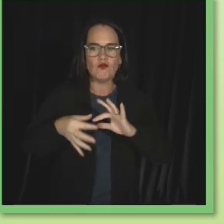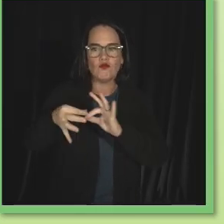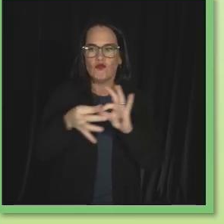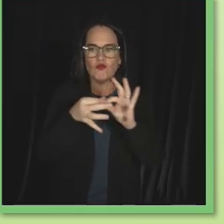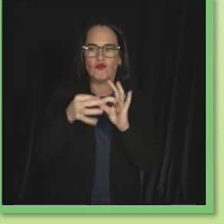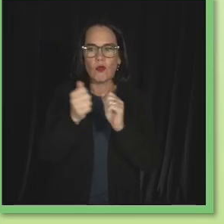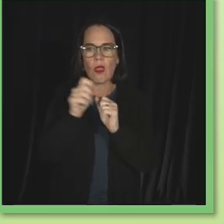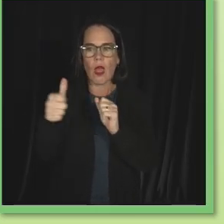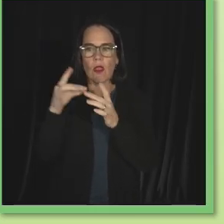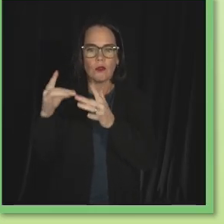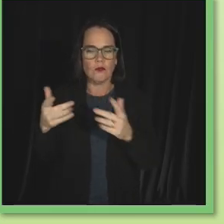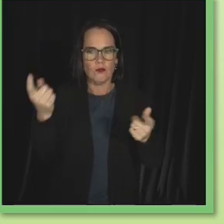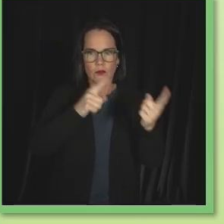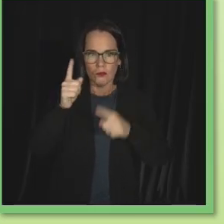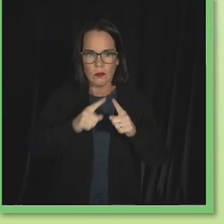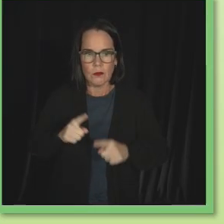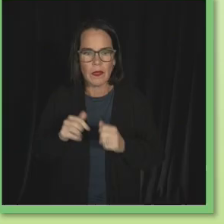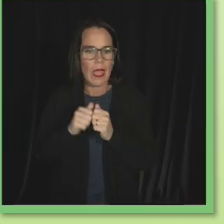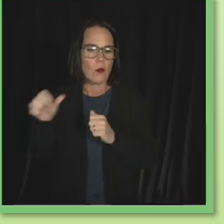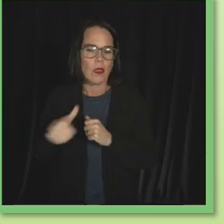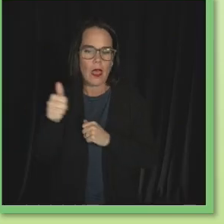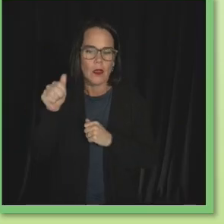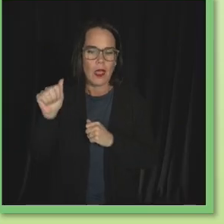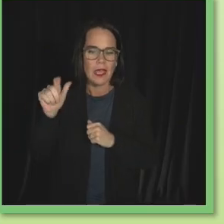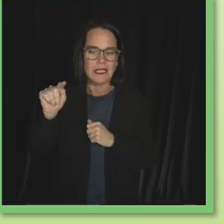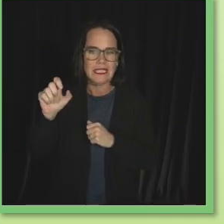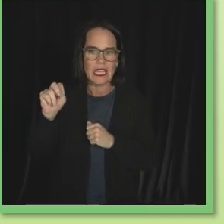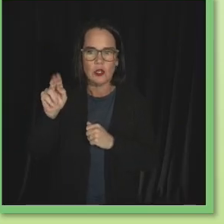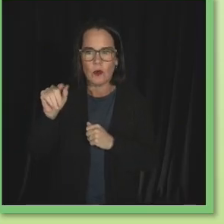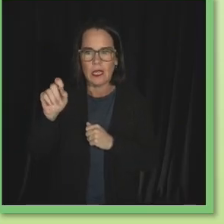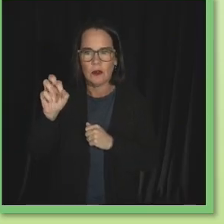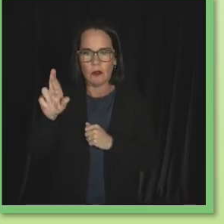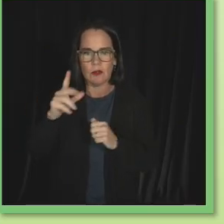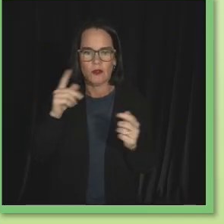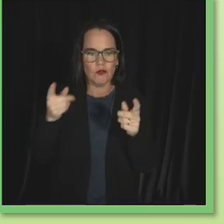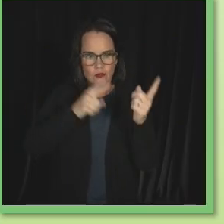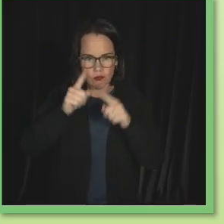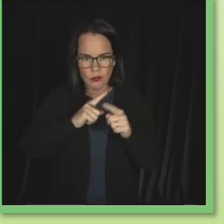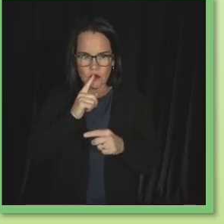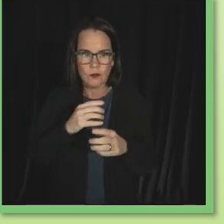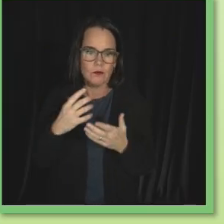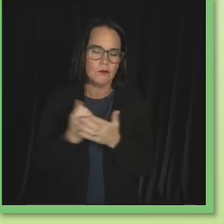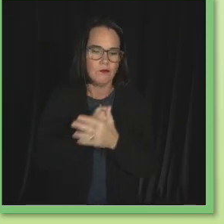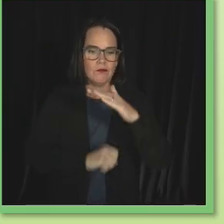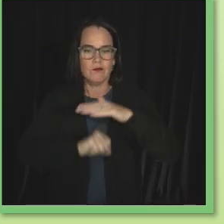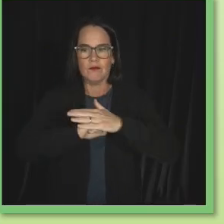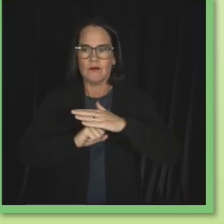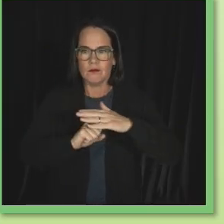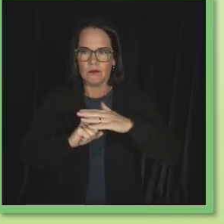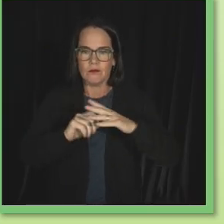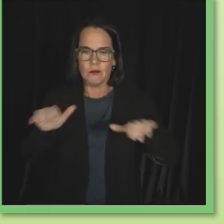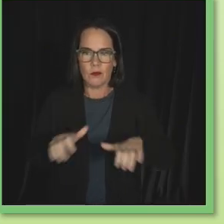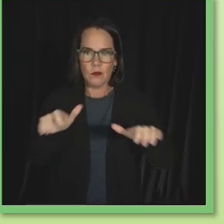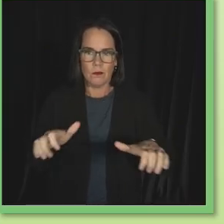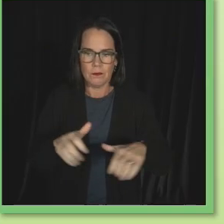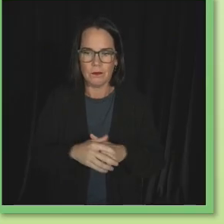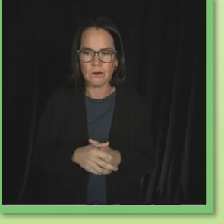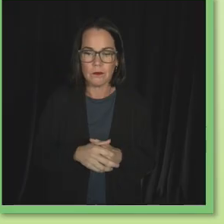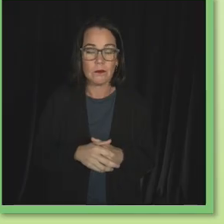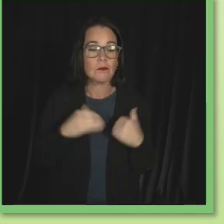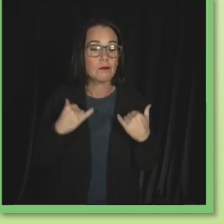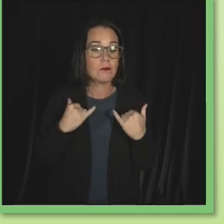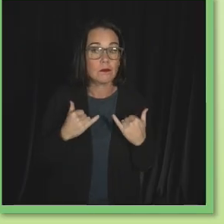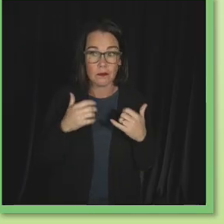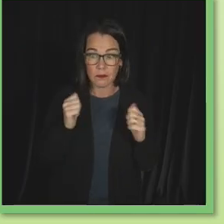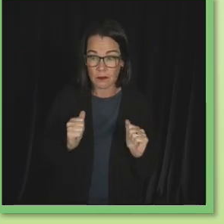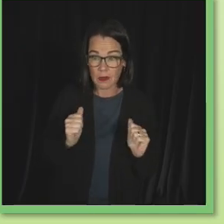that handles accelerators to achieve optimal performance. And can we please, let's do it today, now,